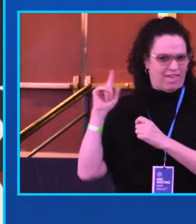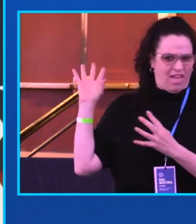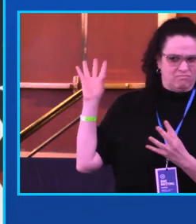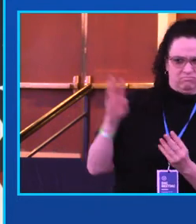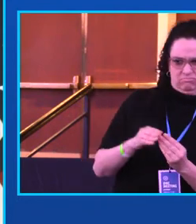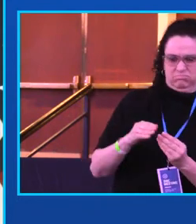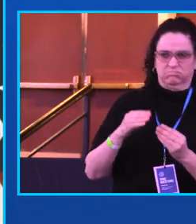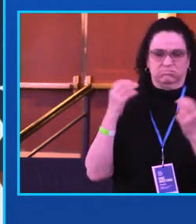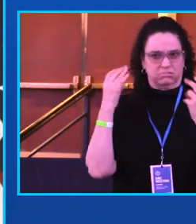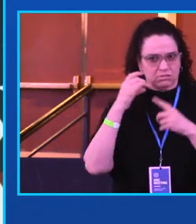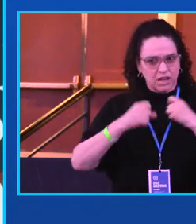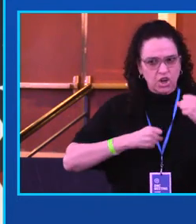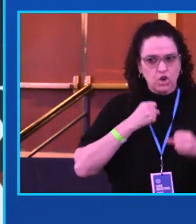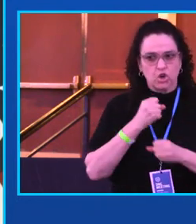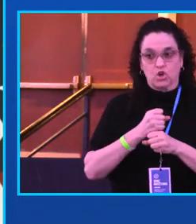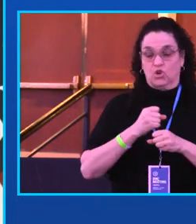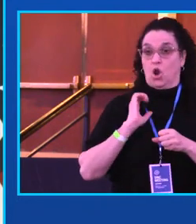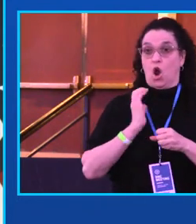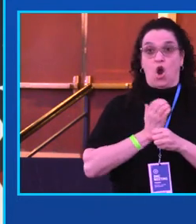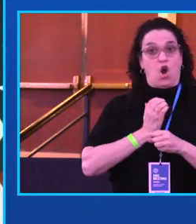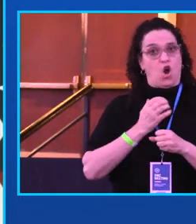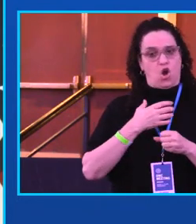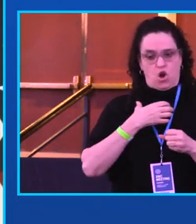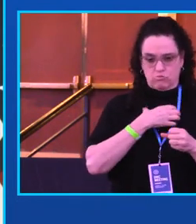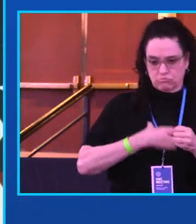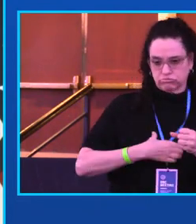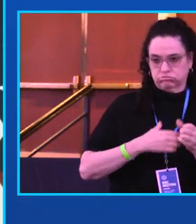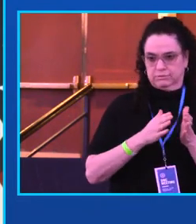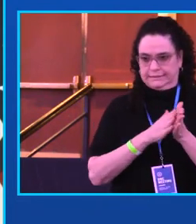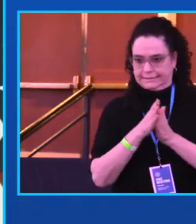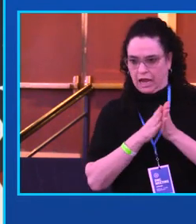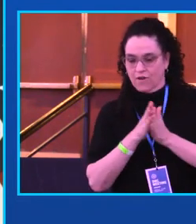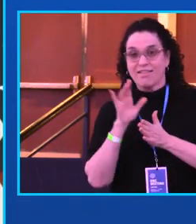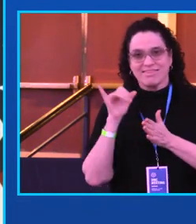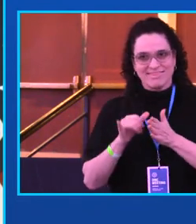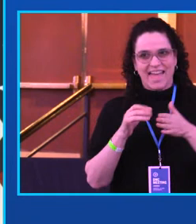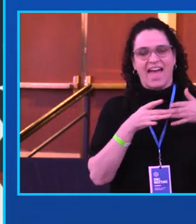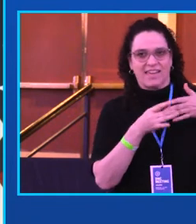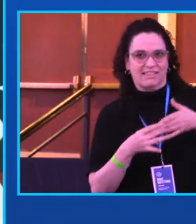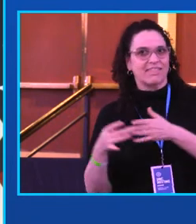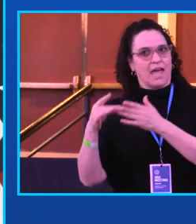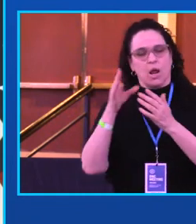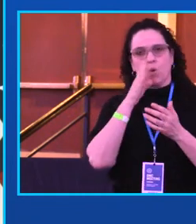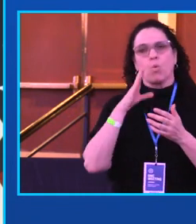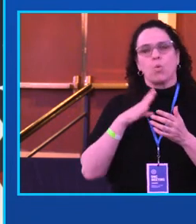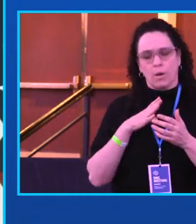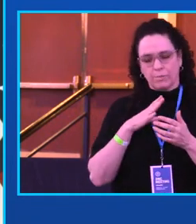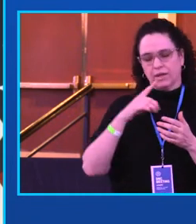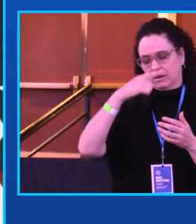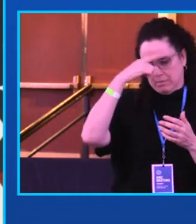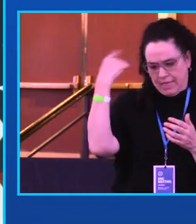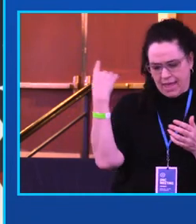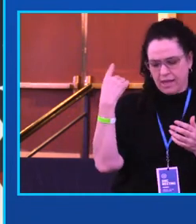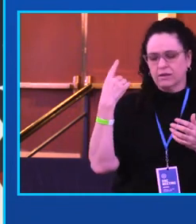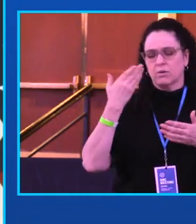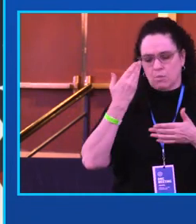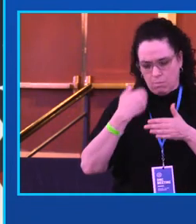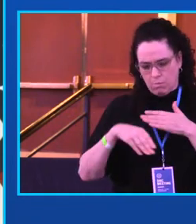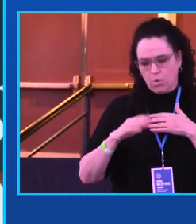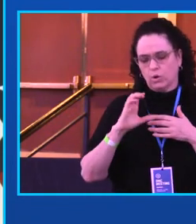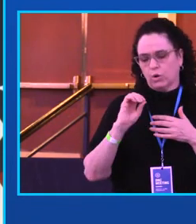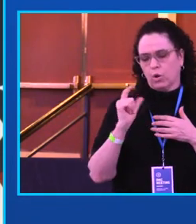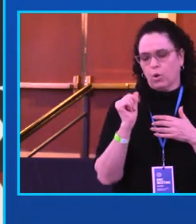years. This desire is what drove a black woman born in Oakland, California, to two immigrant